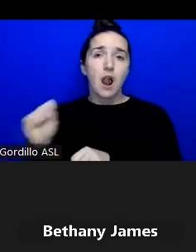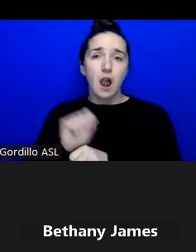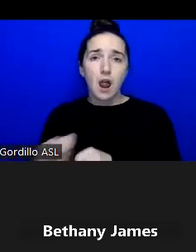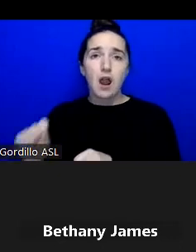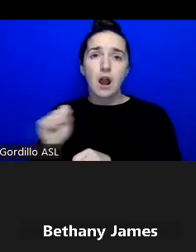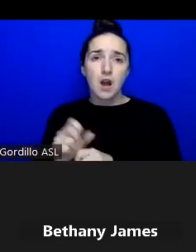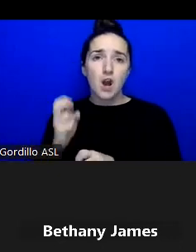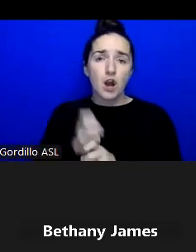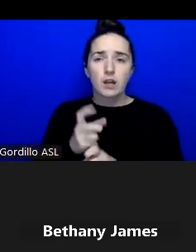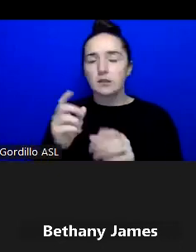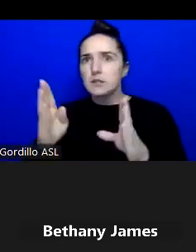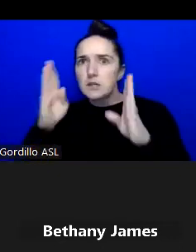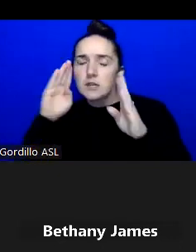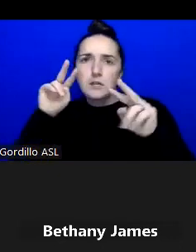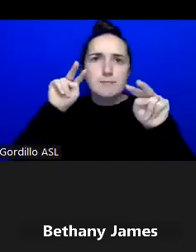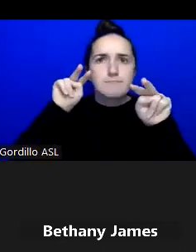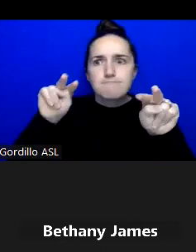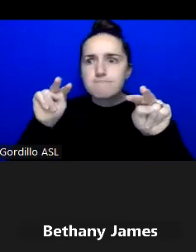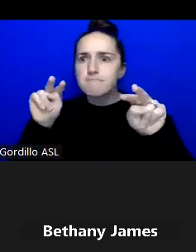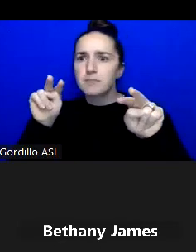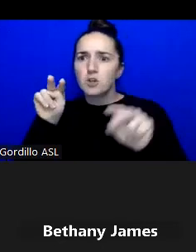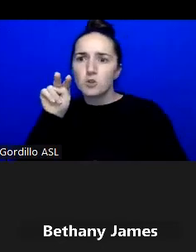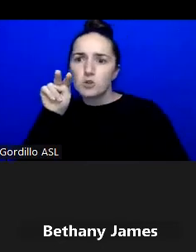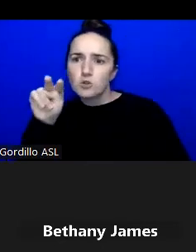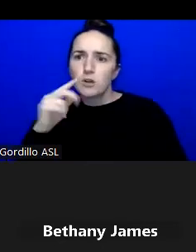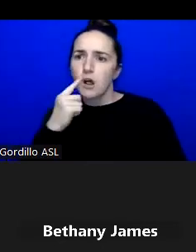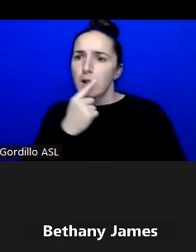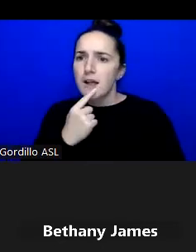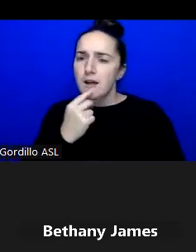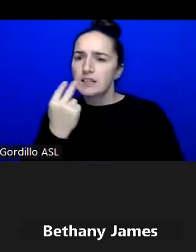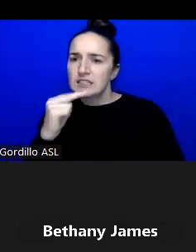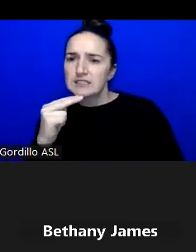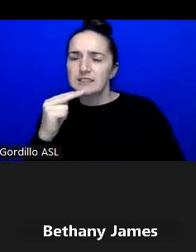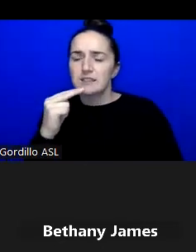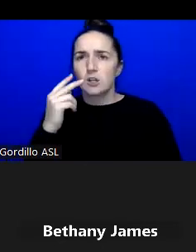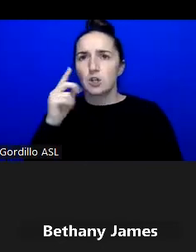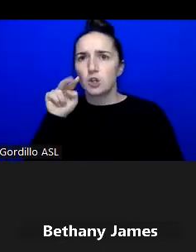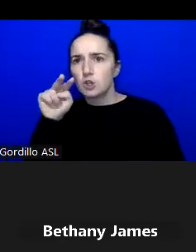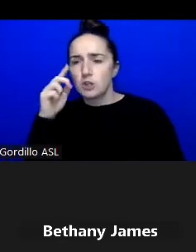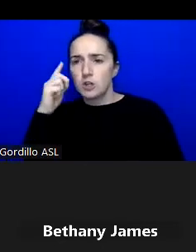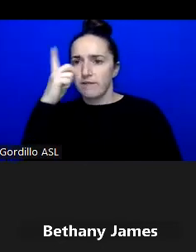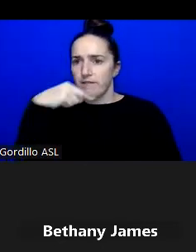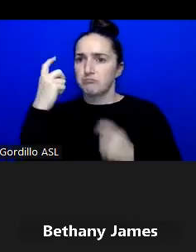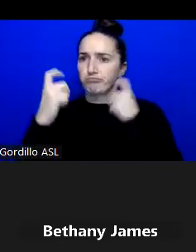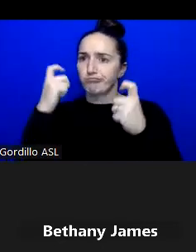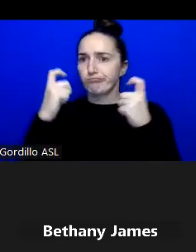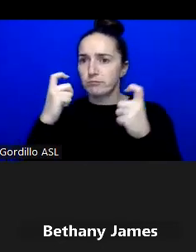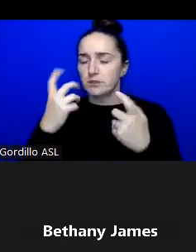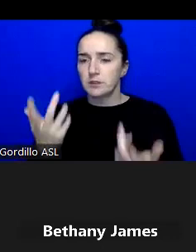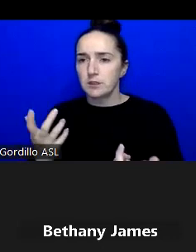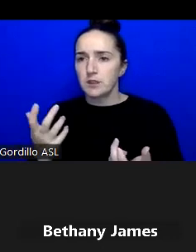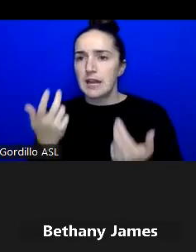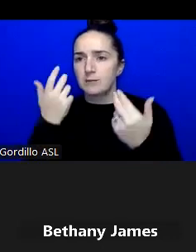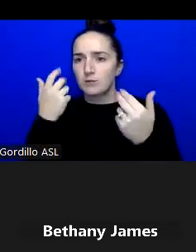extra attention. I'm having to look at people's faces, look at their lips to get facial information and lip reading cues. I'm trying to kind of fill